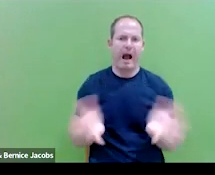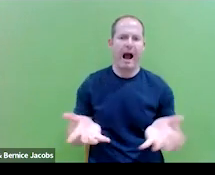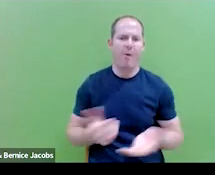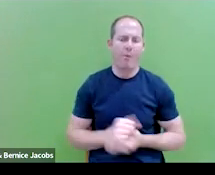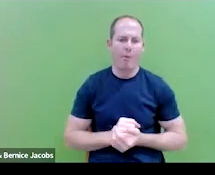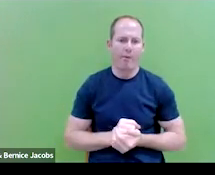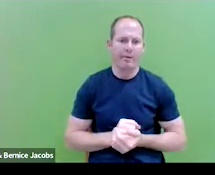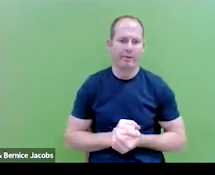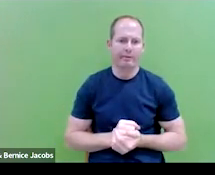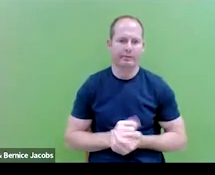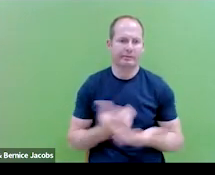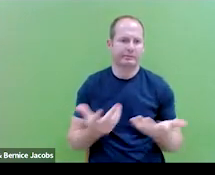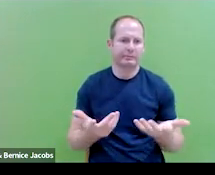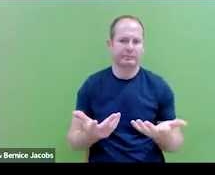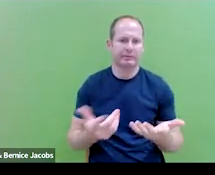them feeling